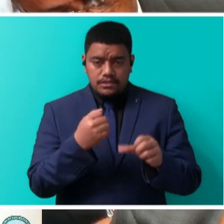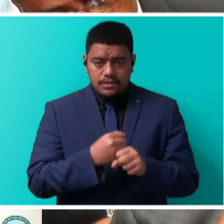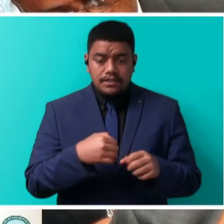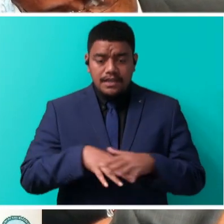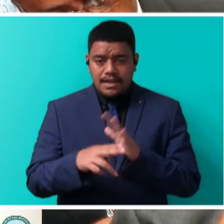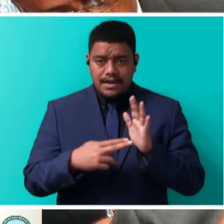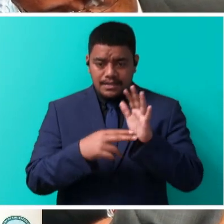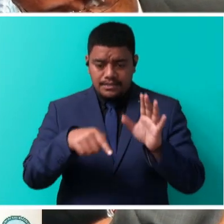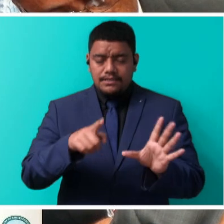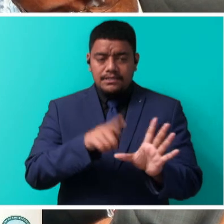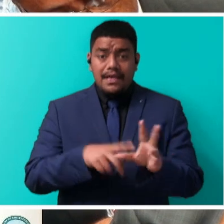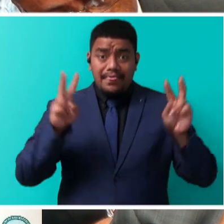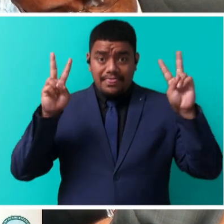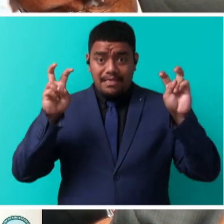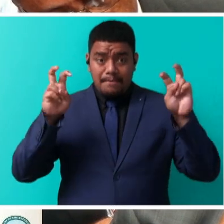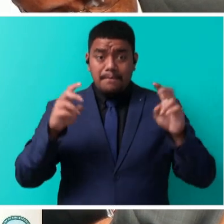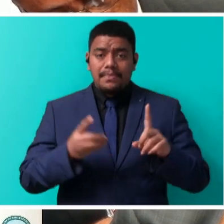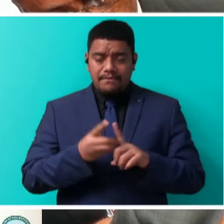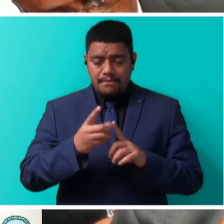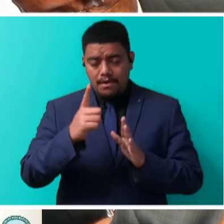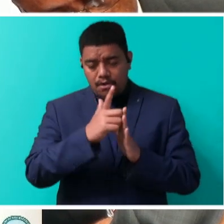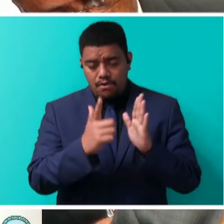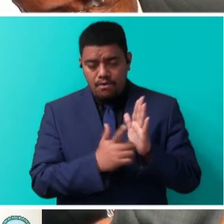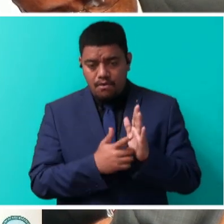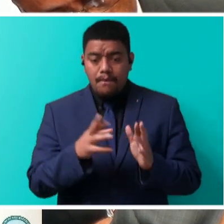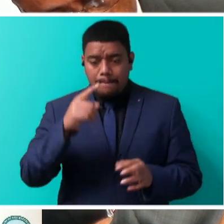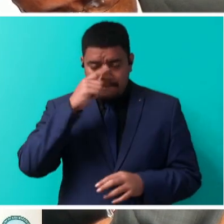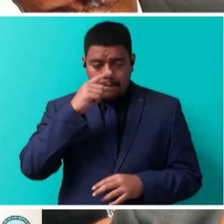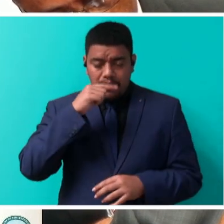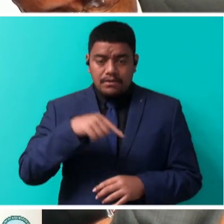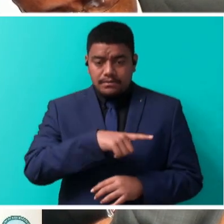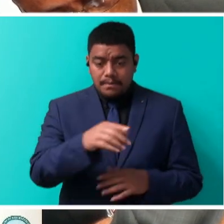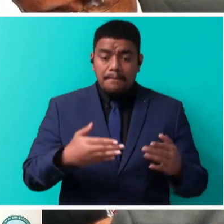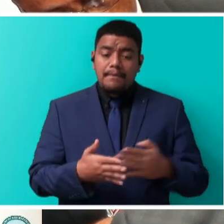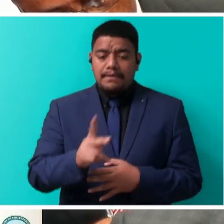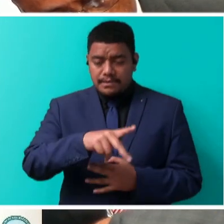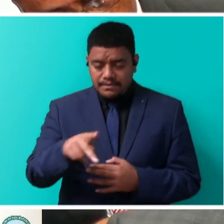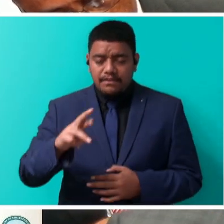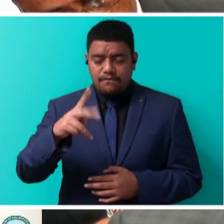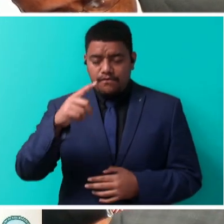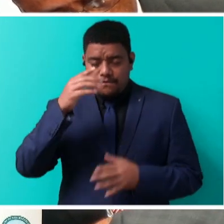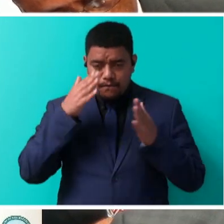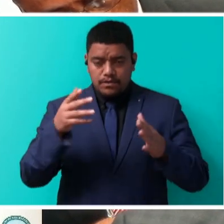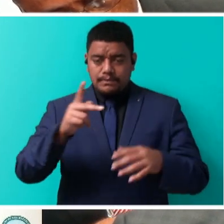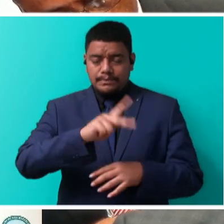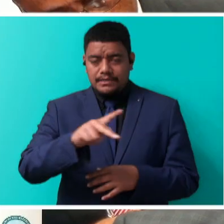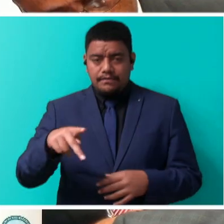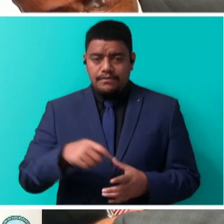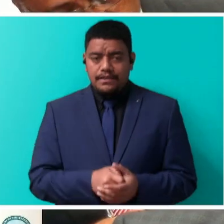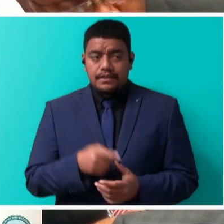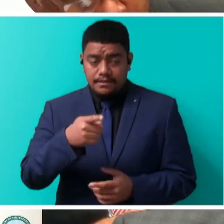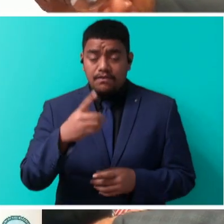this year, on the theme, Developing Laws in the Pacific by the People, by the Pacific, for the Pacific. This